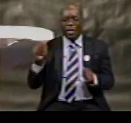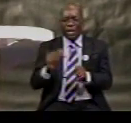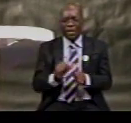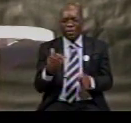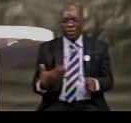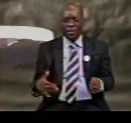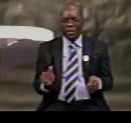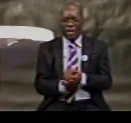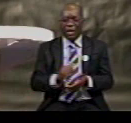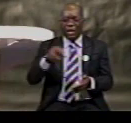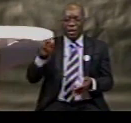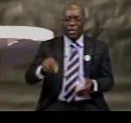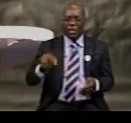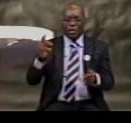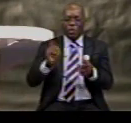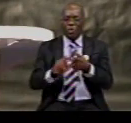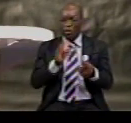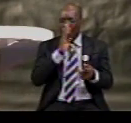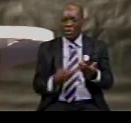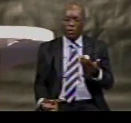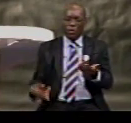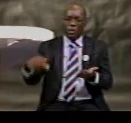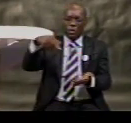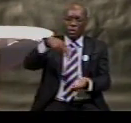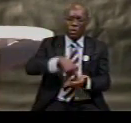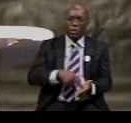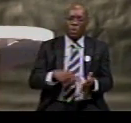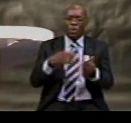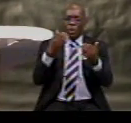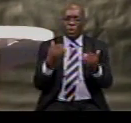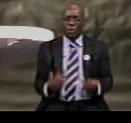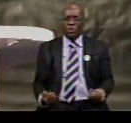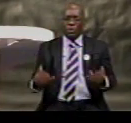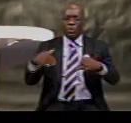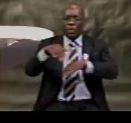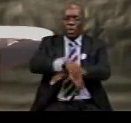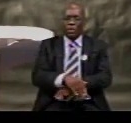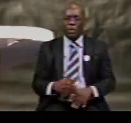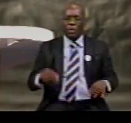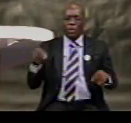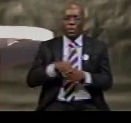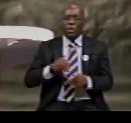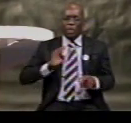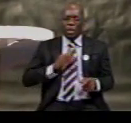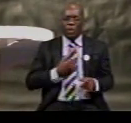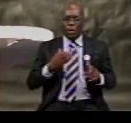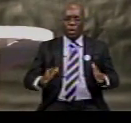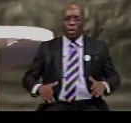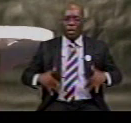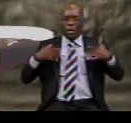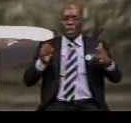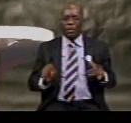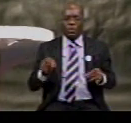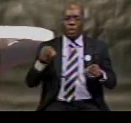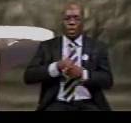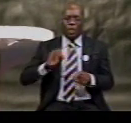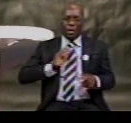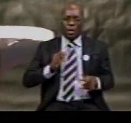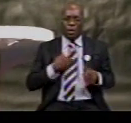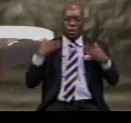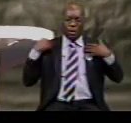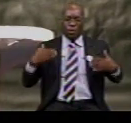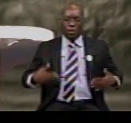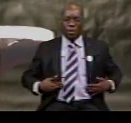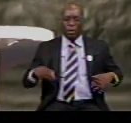to be resurrected tonight in our lives, in our bodies, in